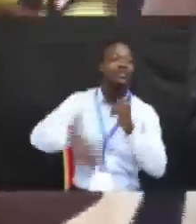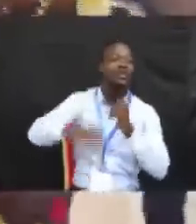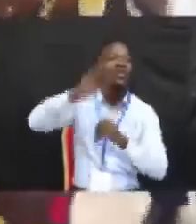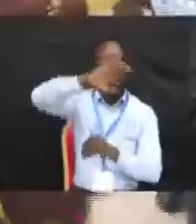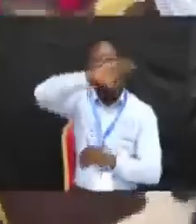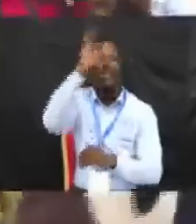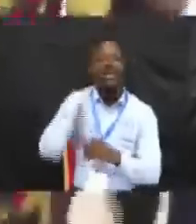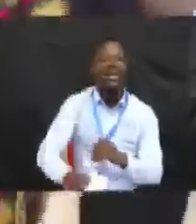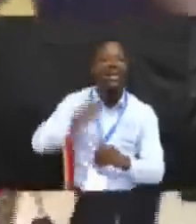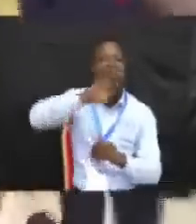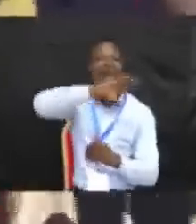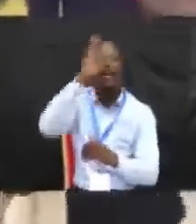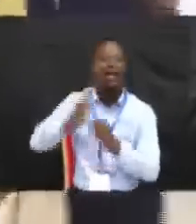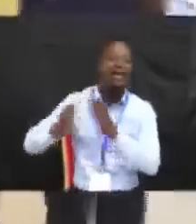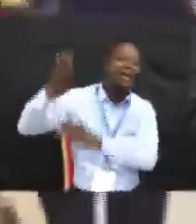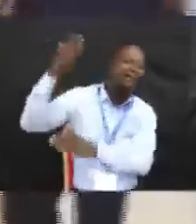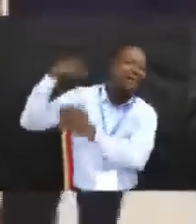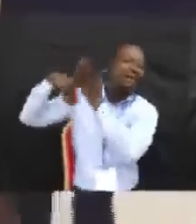to